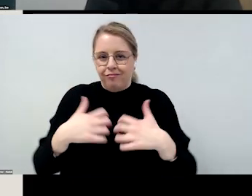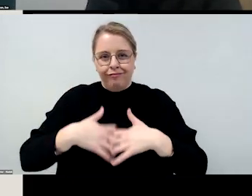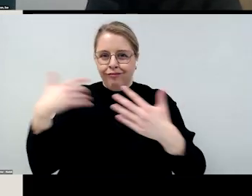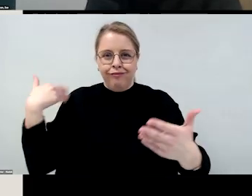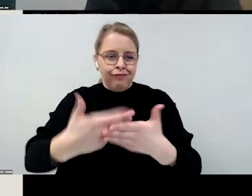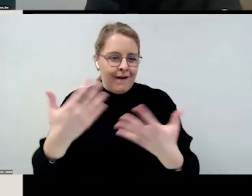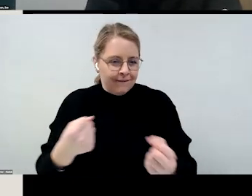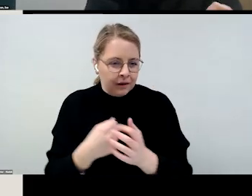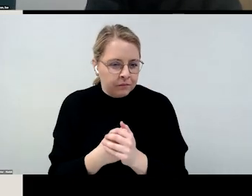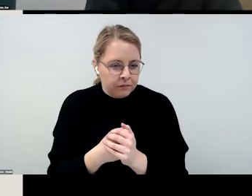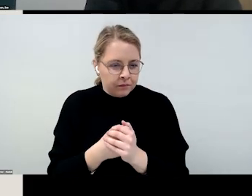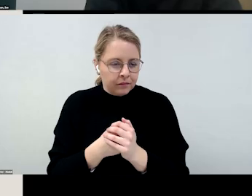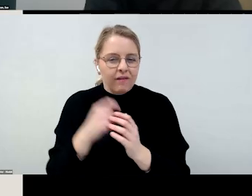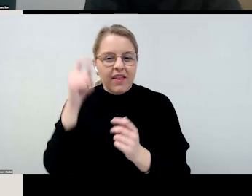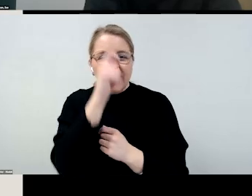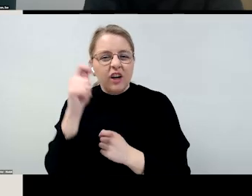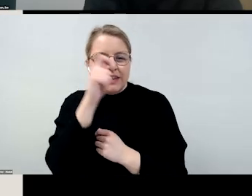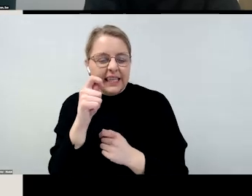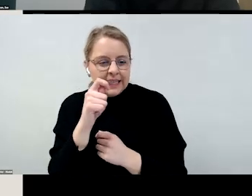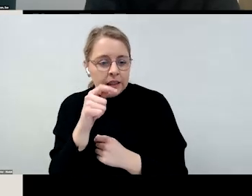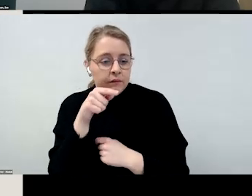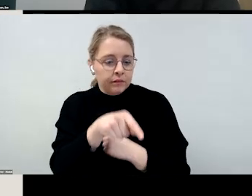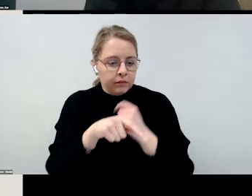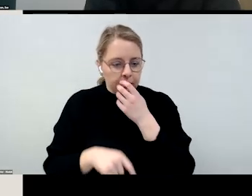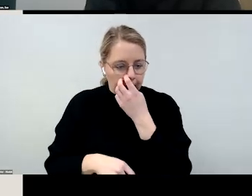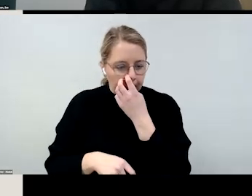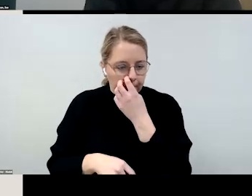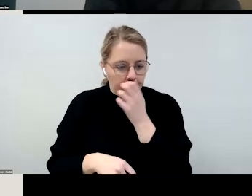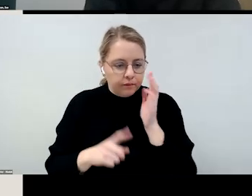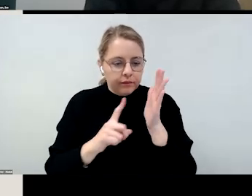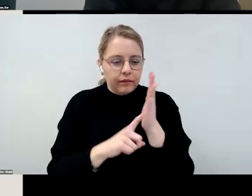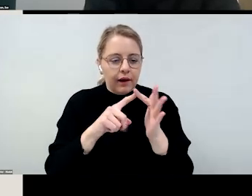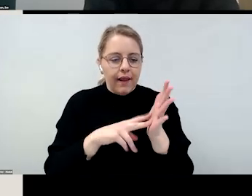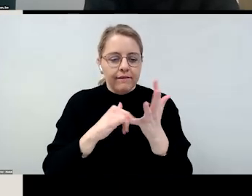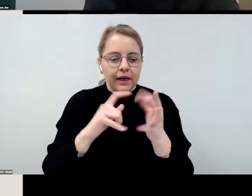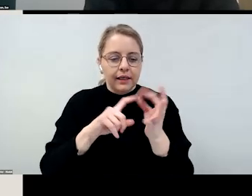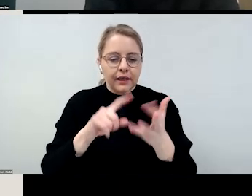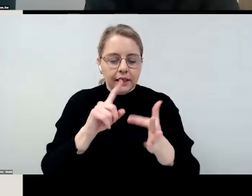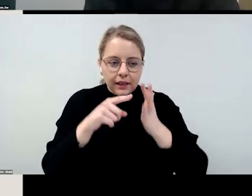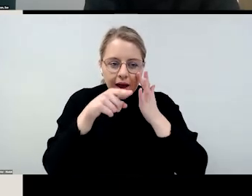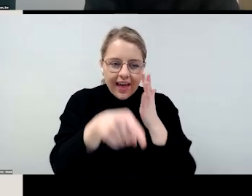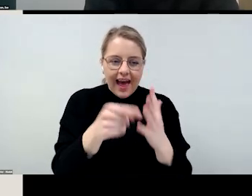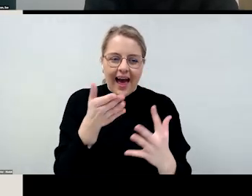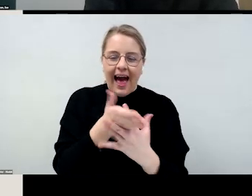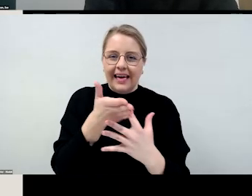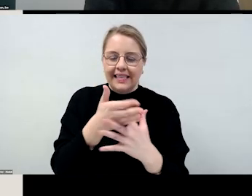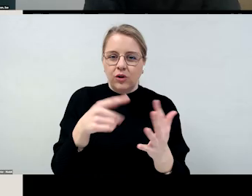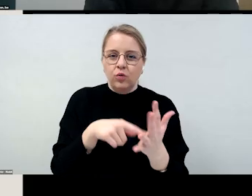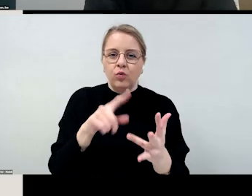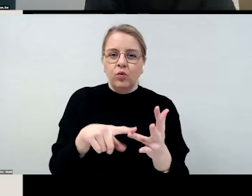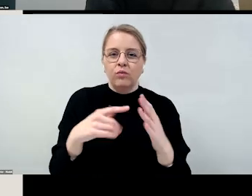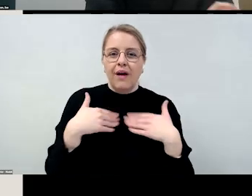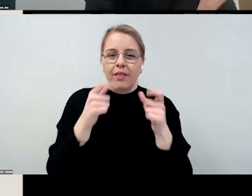of which theoretical framework we're drawing on is Levesque's patient-centered access to healthcare model. And in this